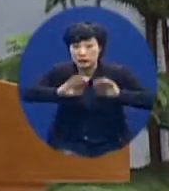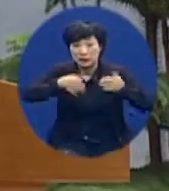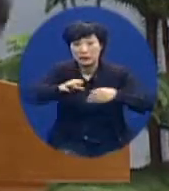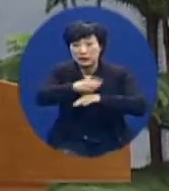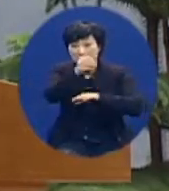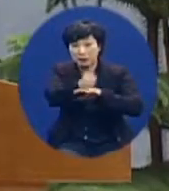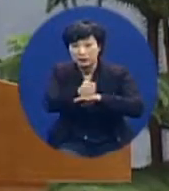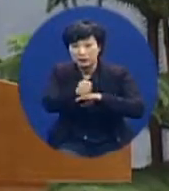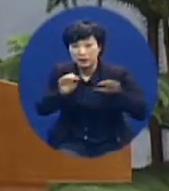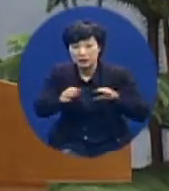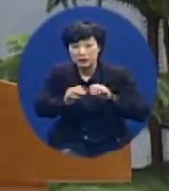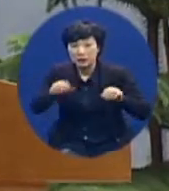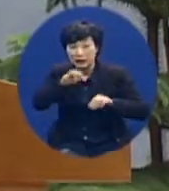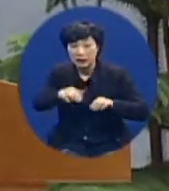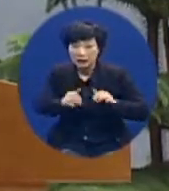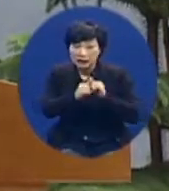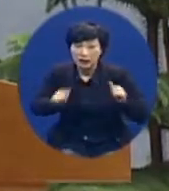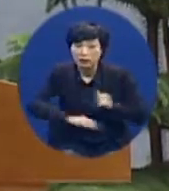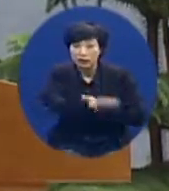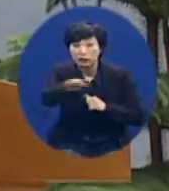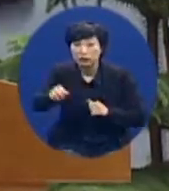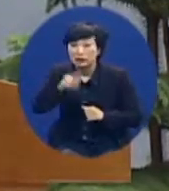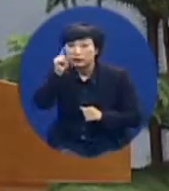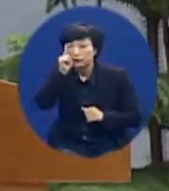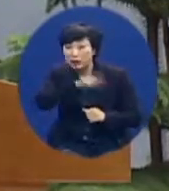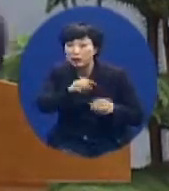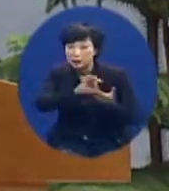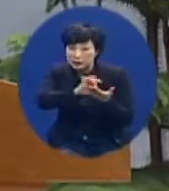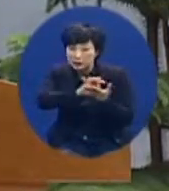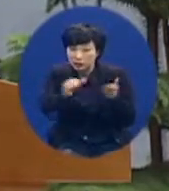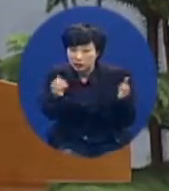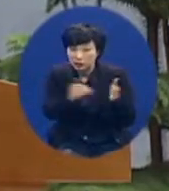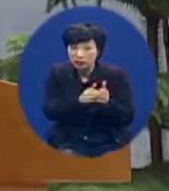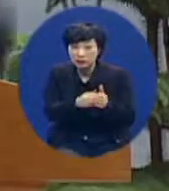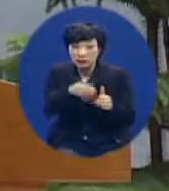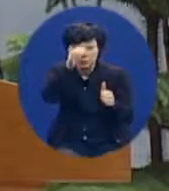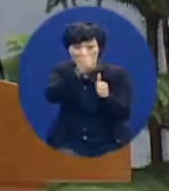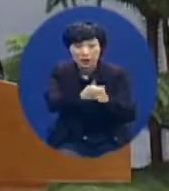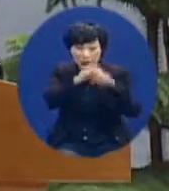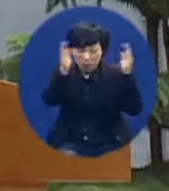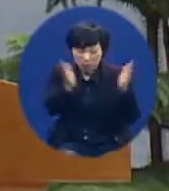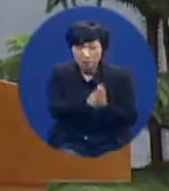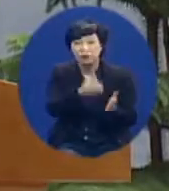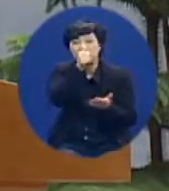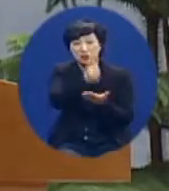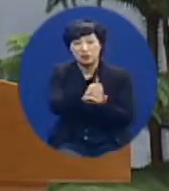humans as their tools are taken away by Jesus.